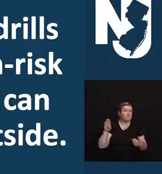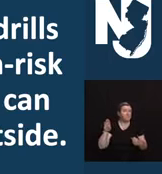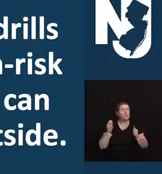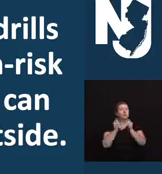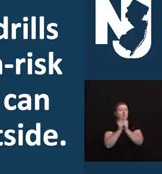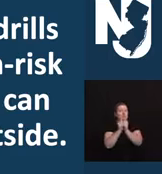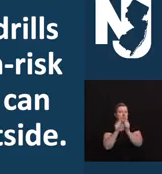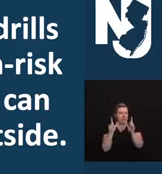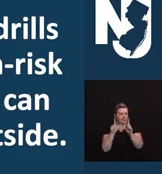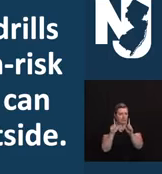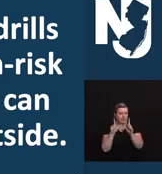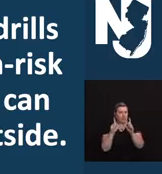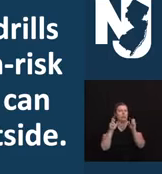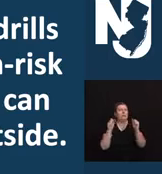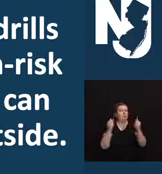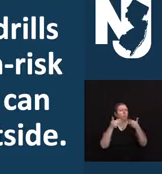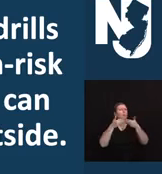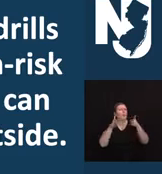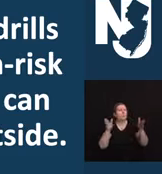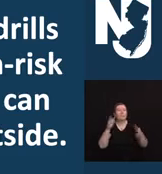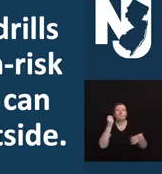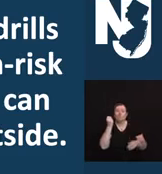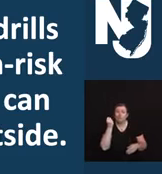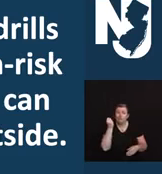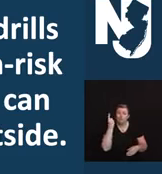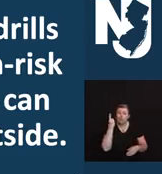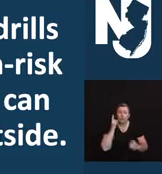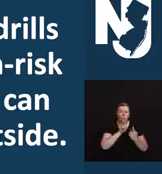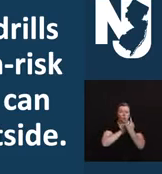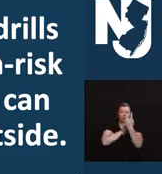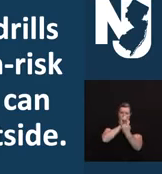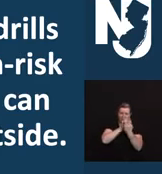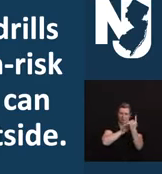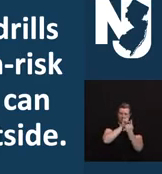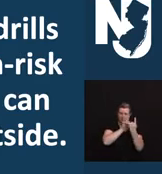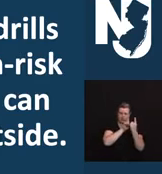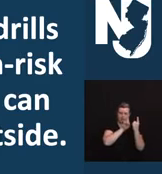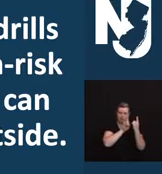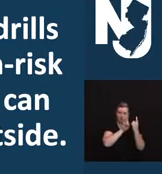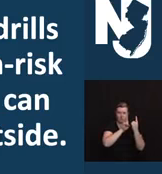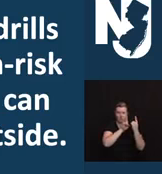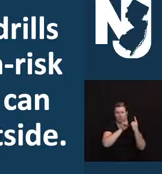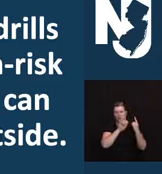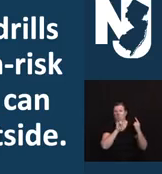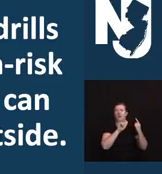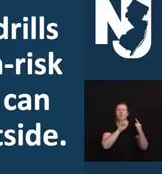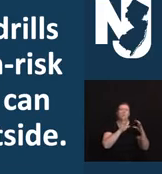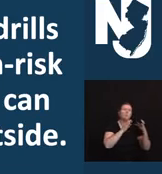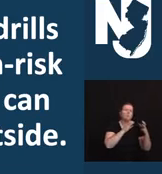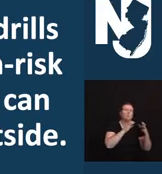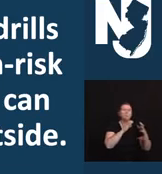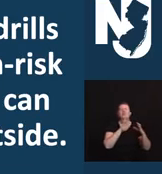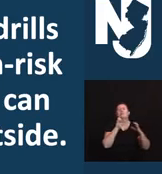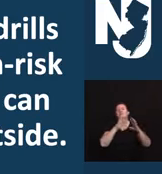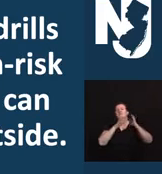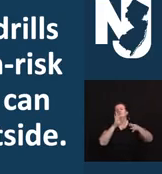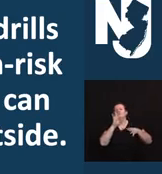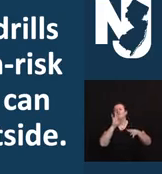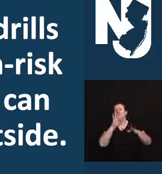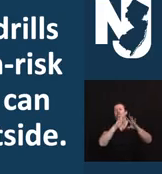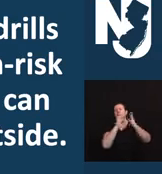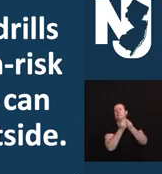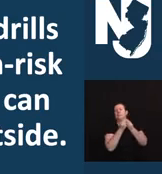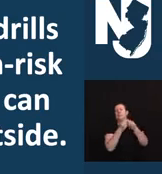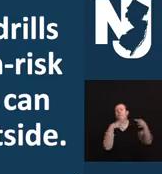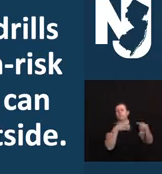one-on-one individualized training, or from small groups of one family. We know everyone wants to